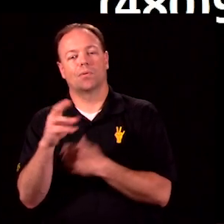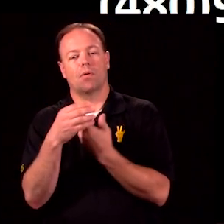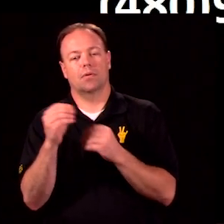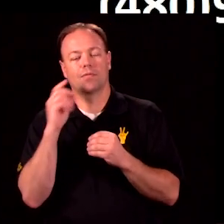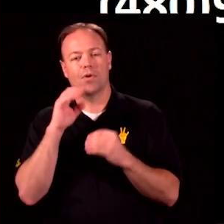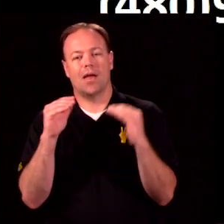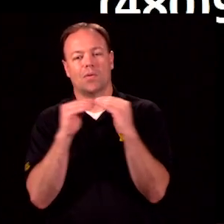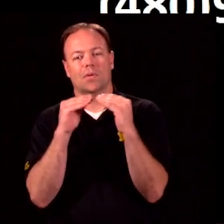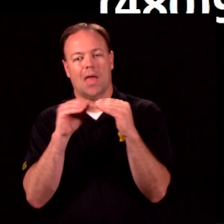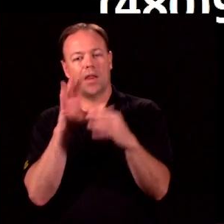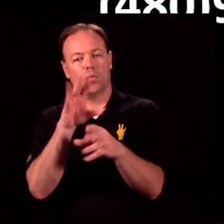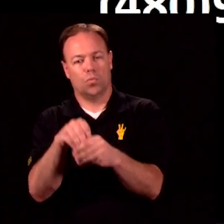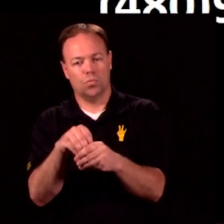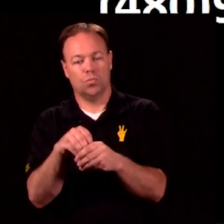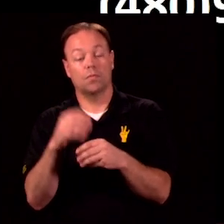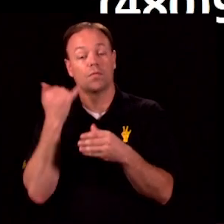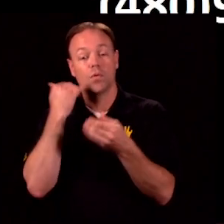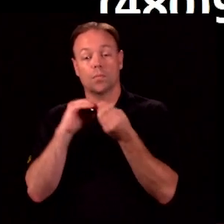and Inclusion at